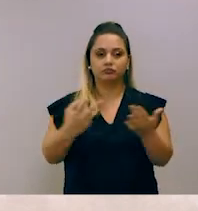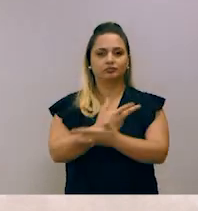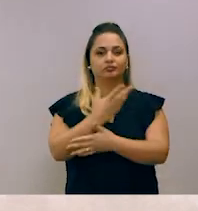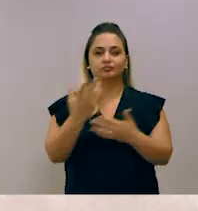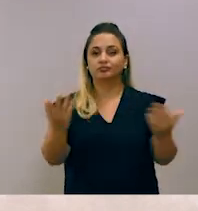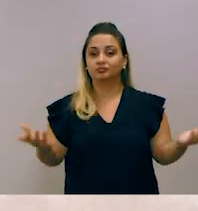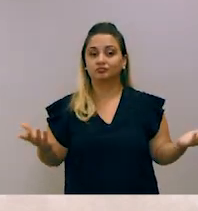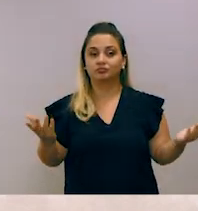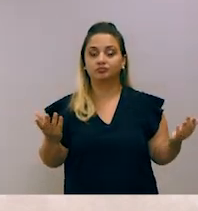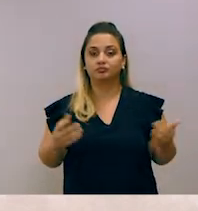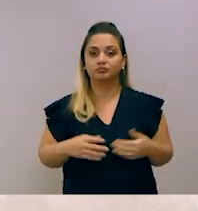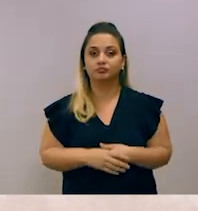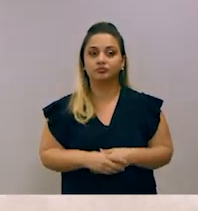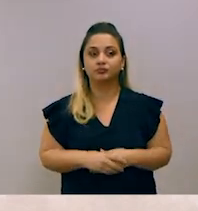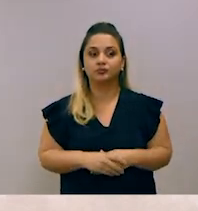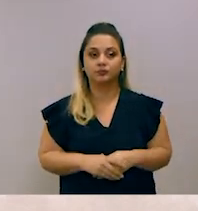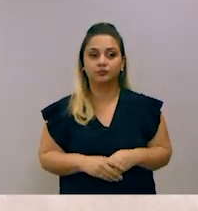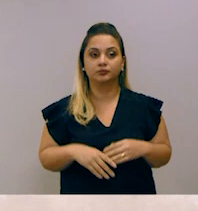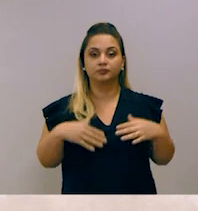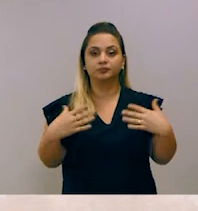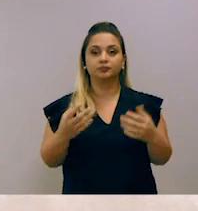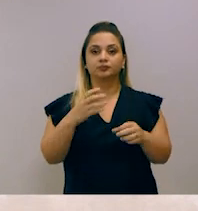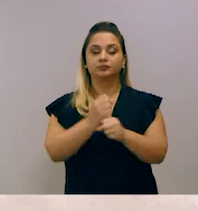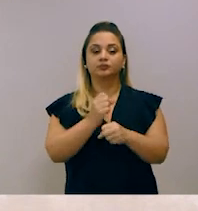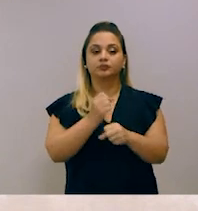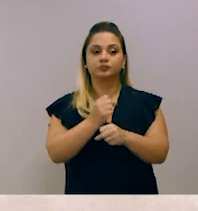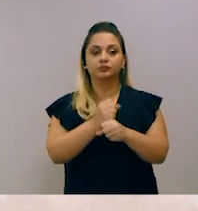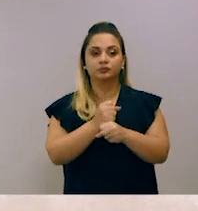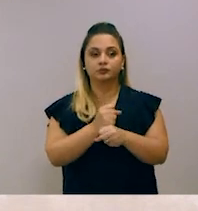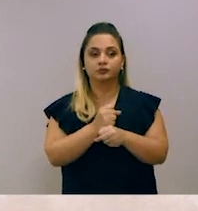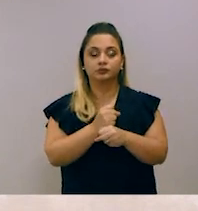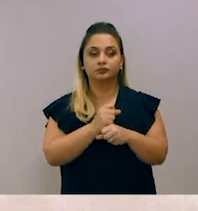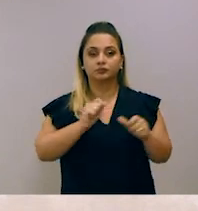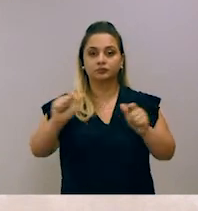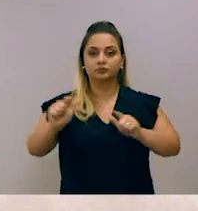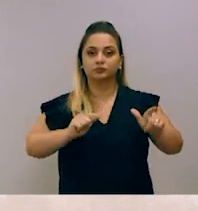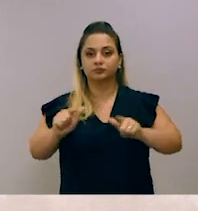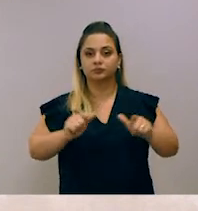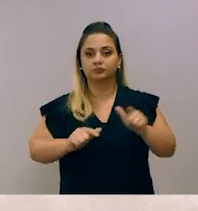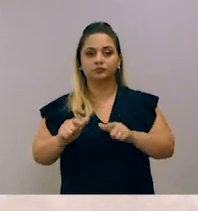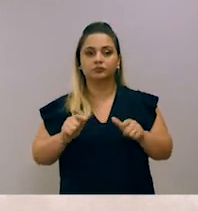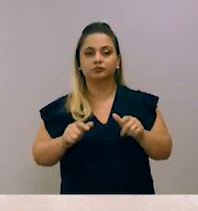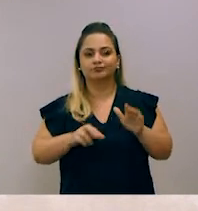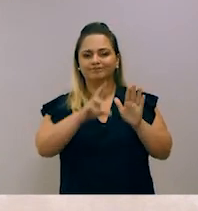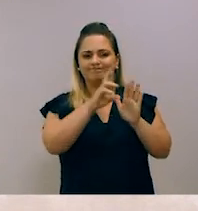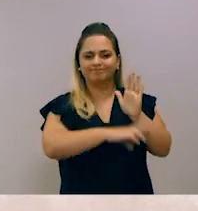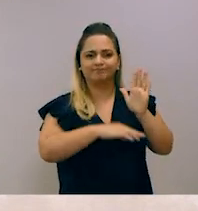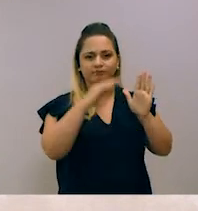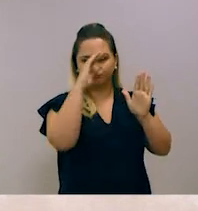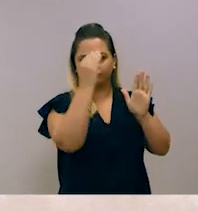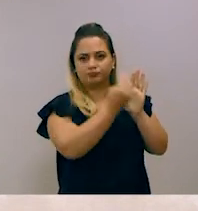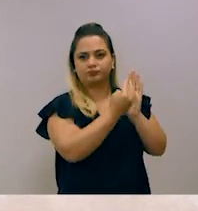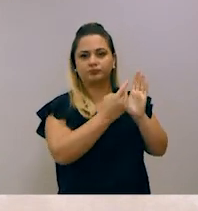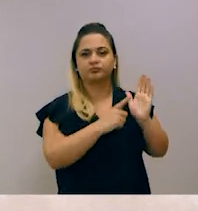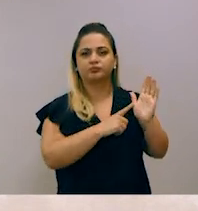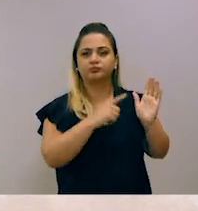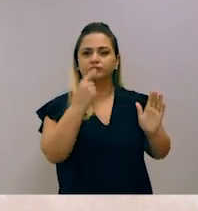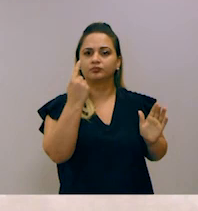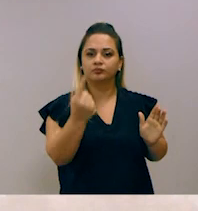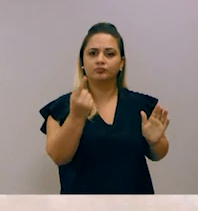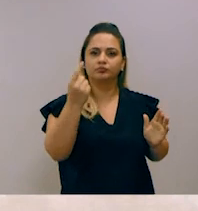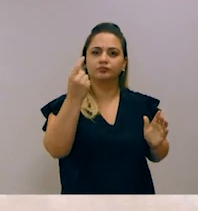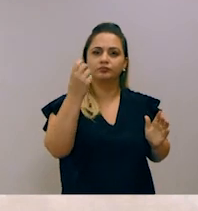really increasing in our institution. The results of this work showed that